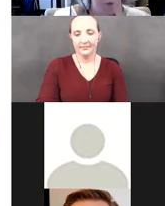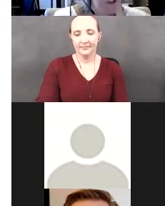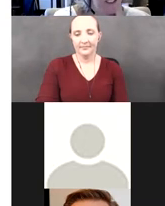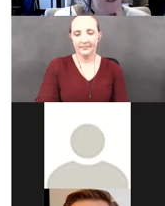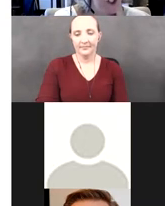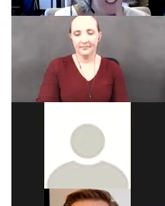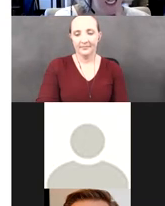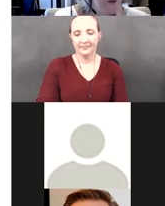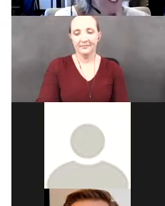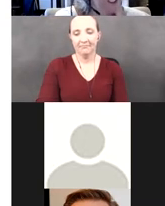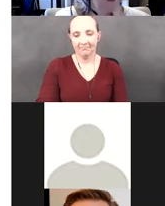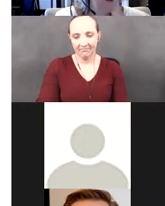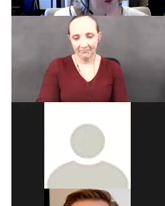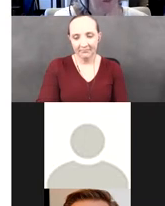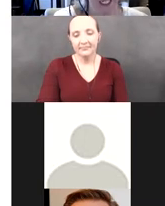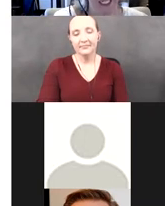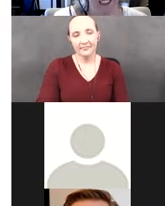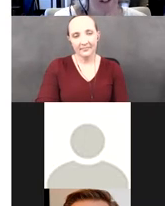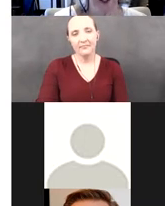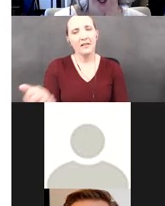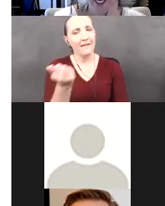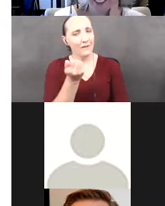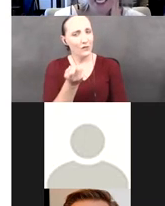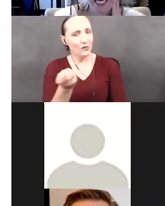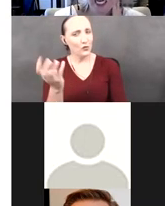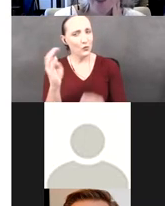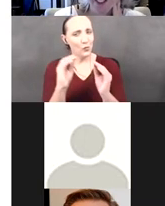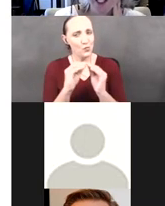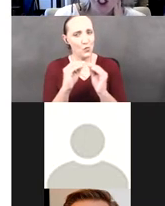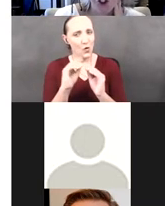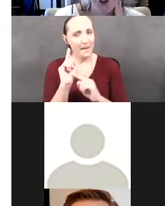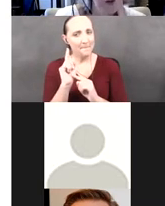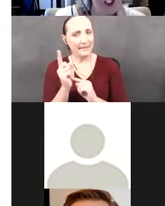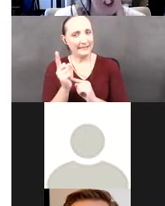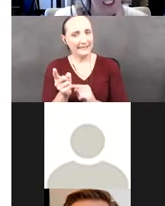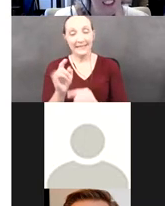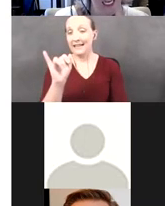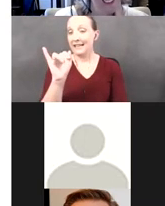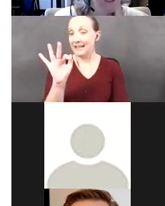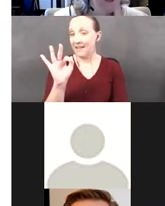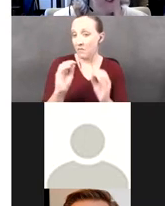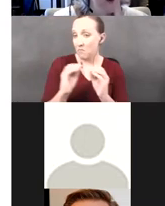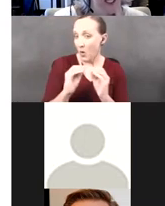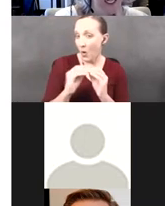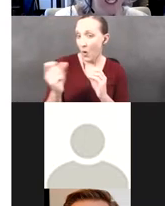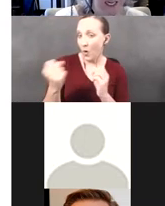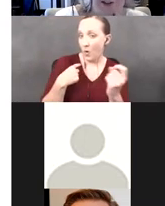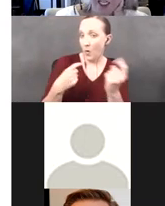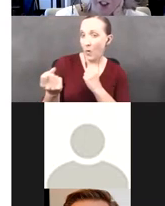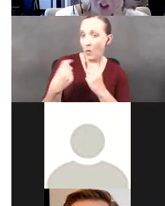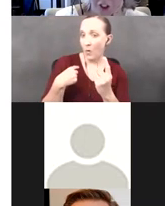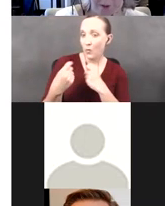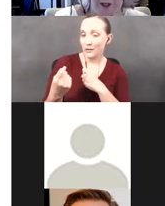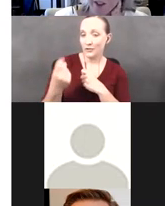Okay, we'll leave just a couple more Entonces vamos a minutes dar if there are unos any momentos más additional questions para that si hay más you would like to have